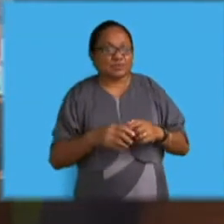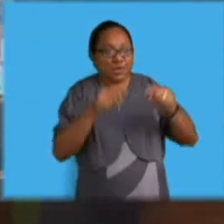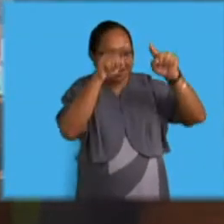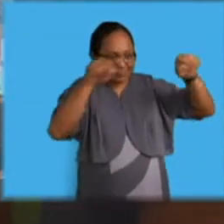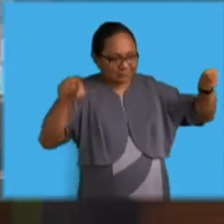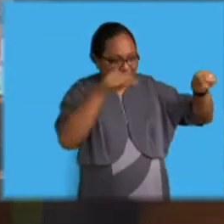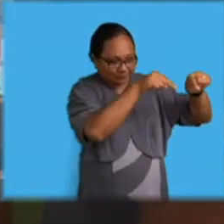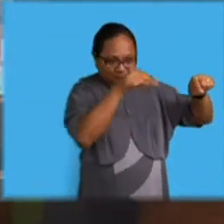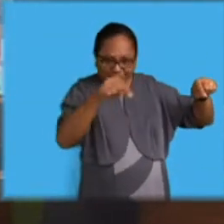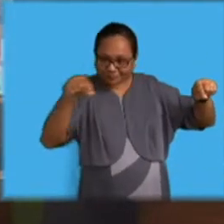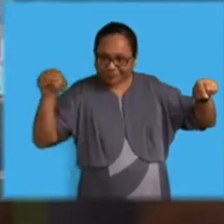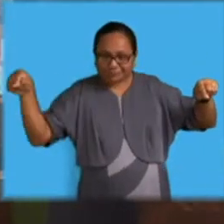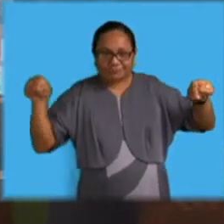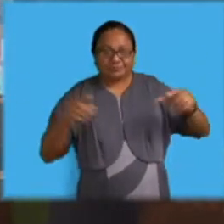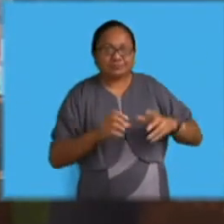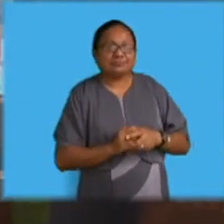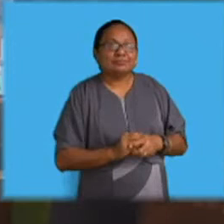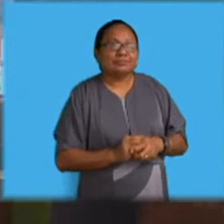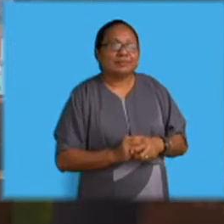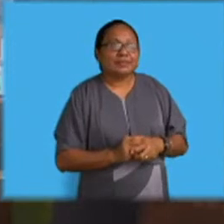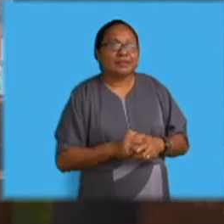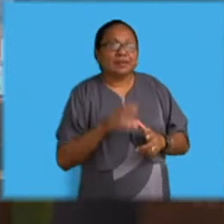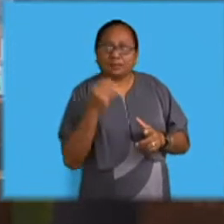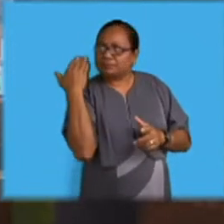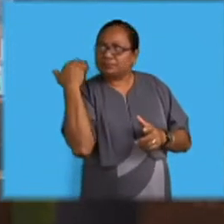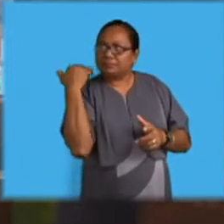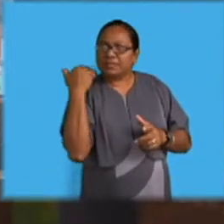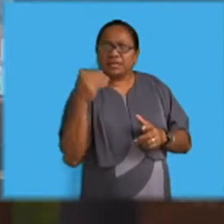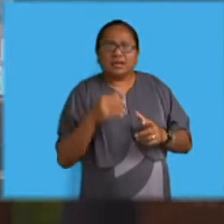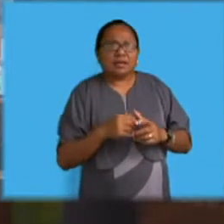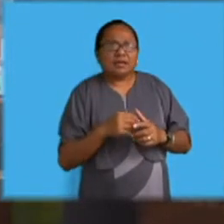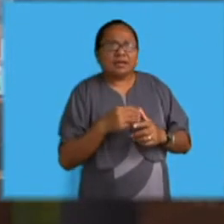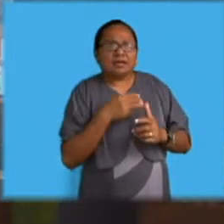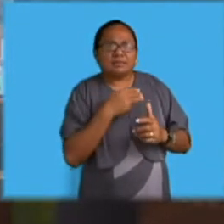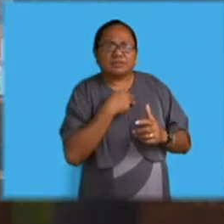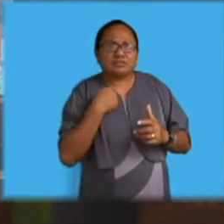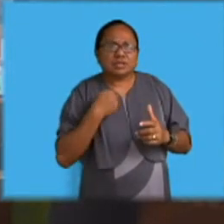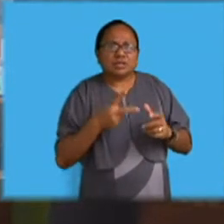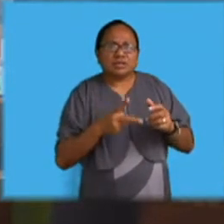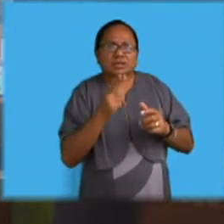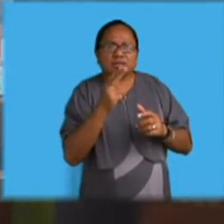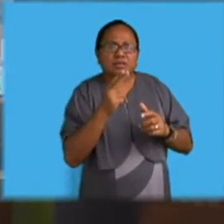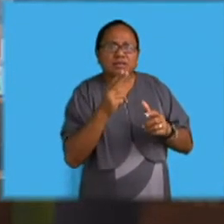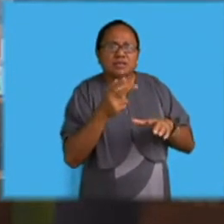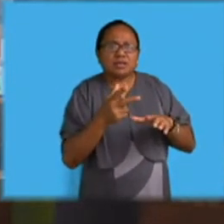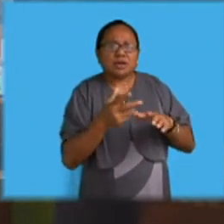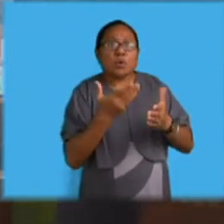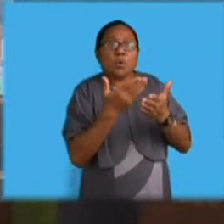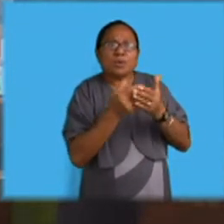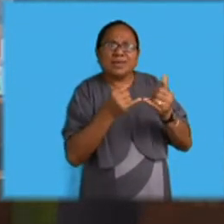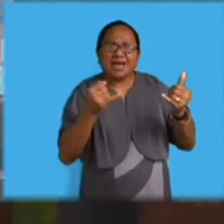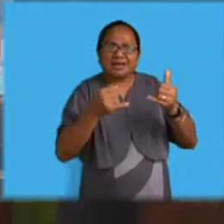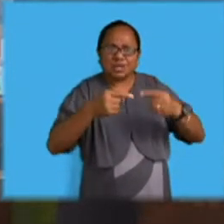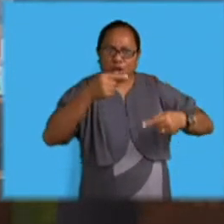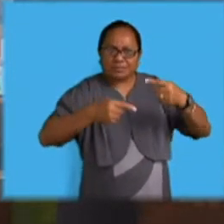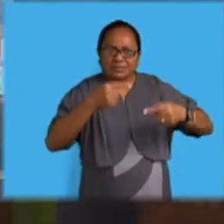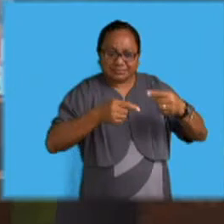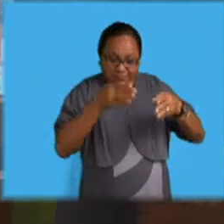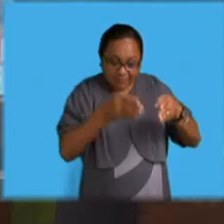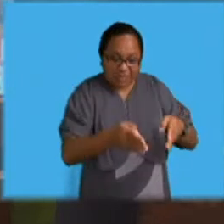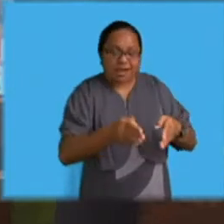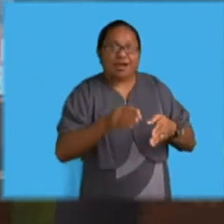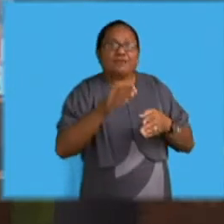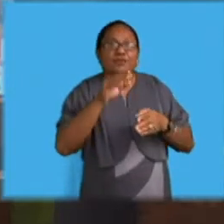Honorable Deputy Speaker, recently the Ministry launched the National Green Olympiad, an online competition targeting years 5 and